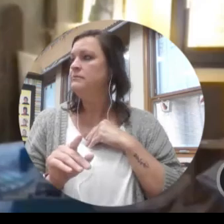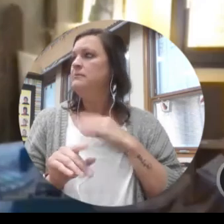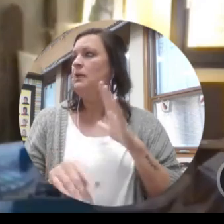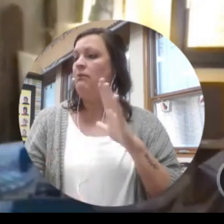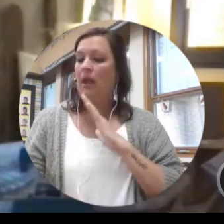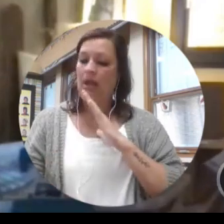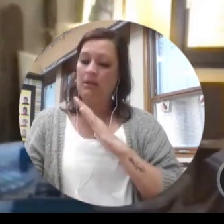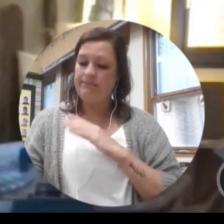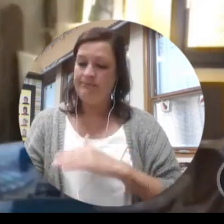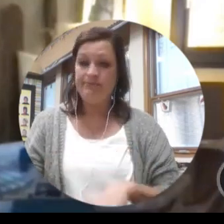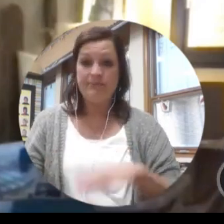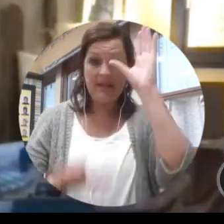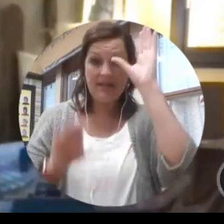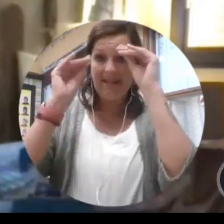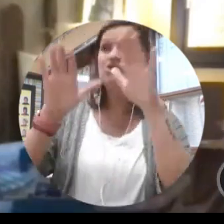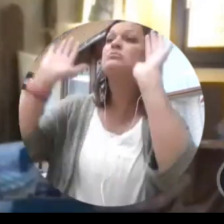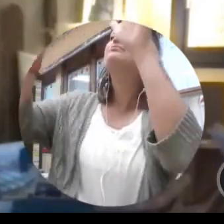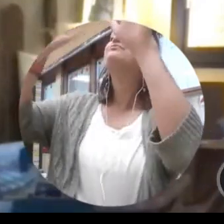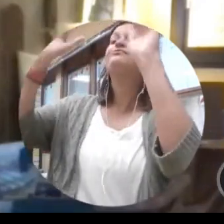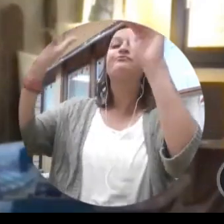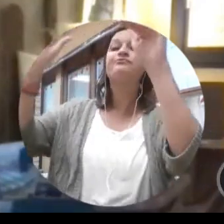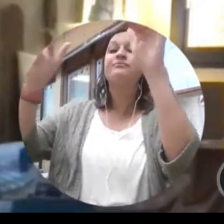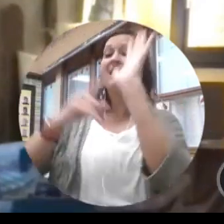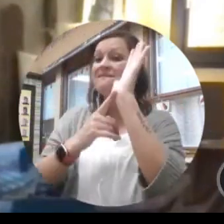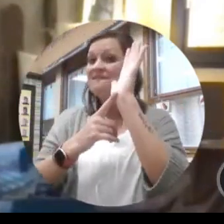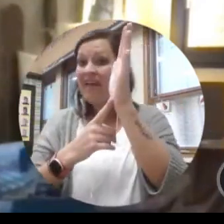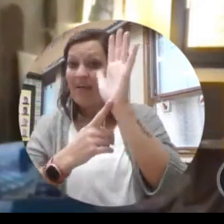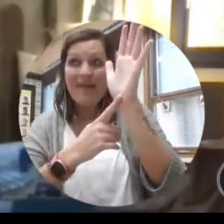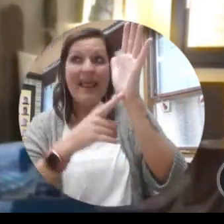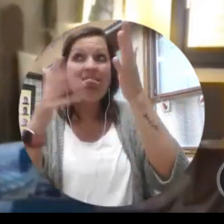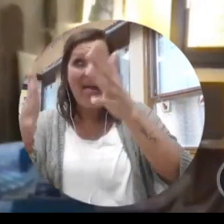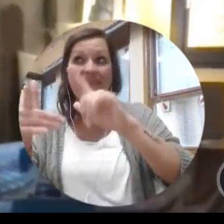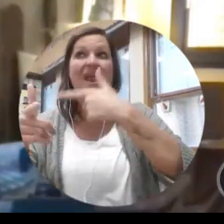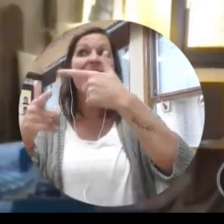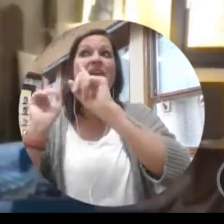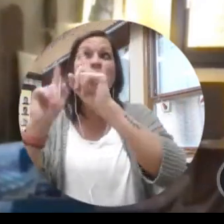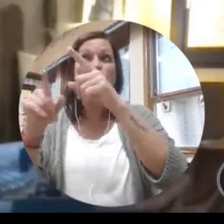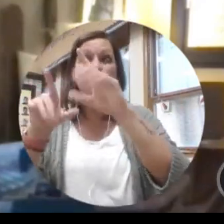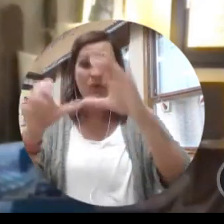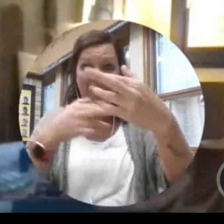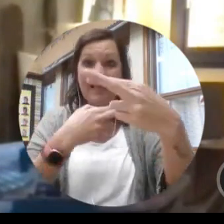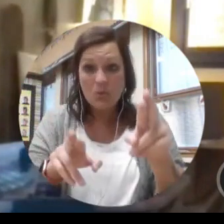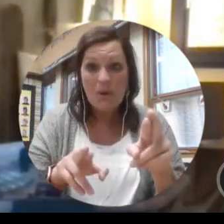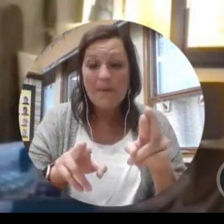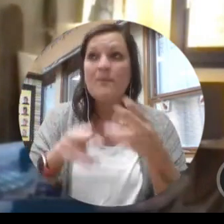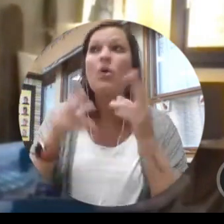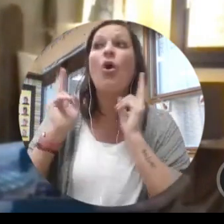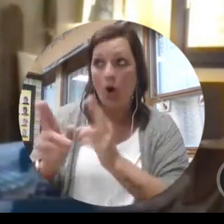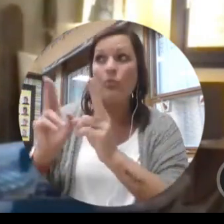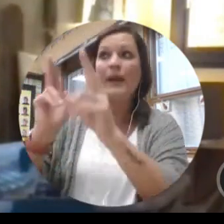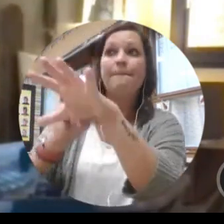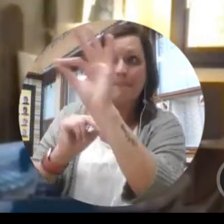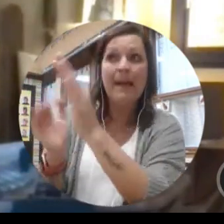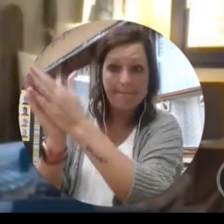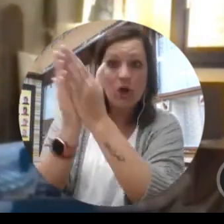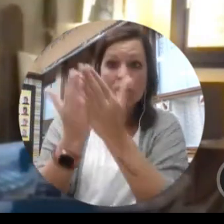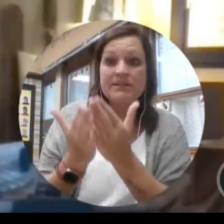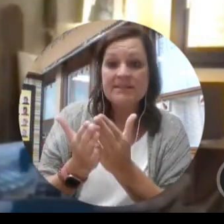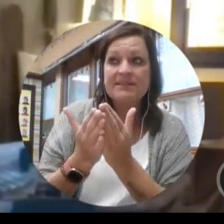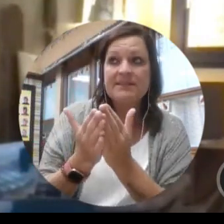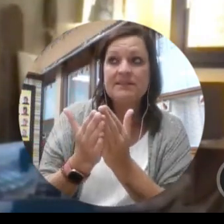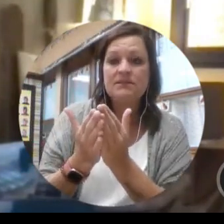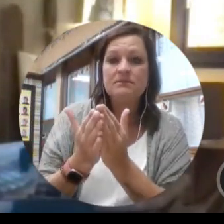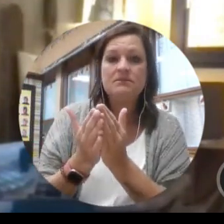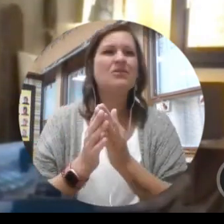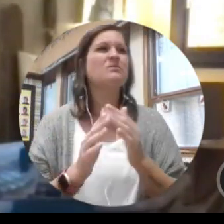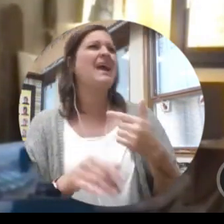attention. "We have about 5 minutes before we need to go back to the classroom, so come sign out your books if you haven't done so already." "Can you